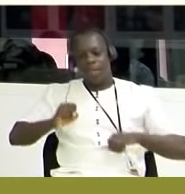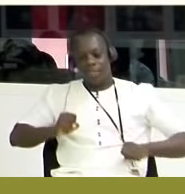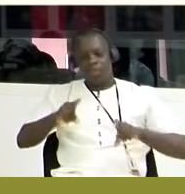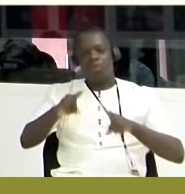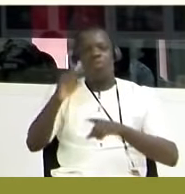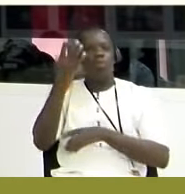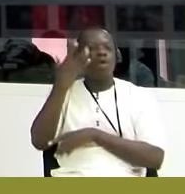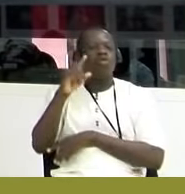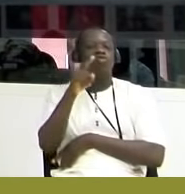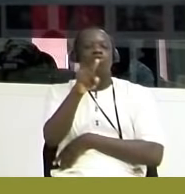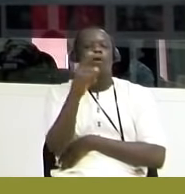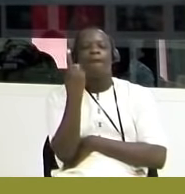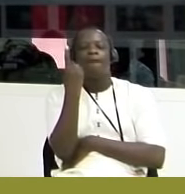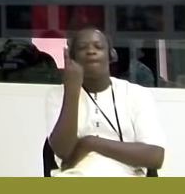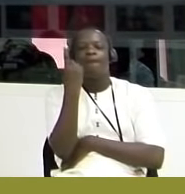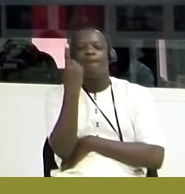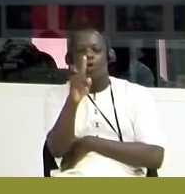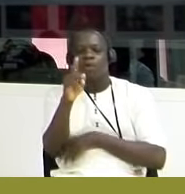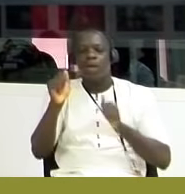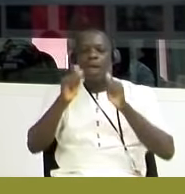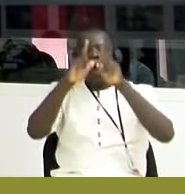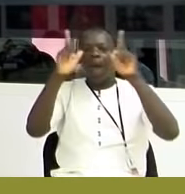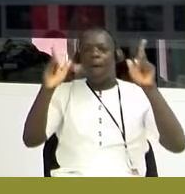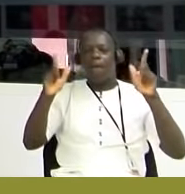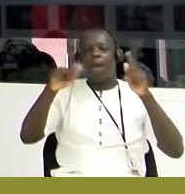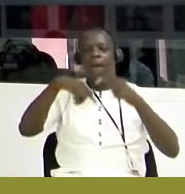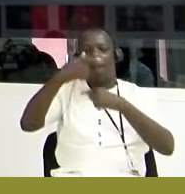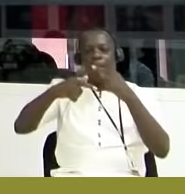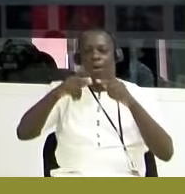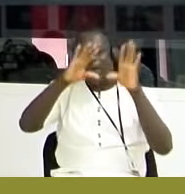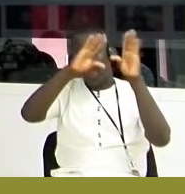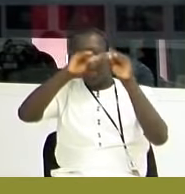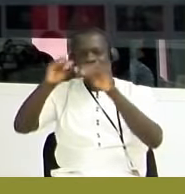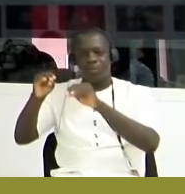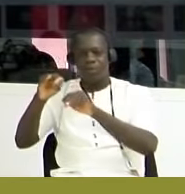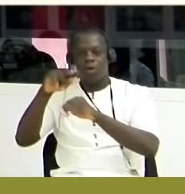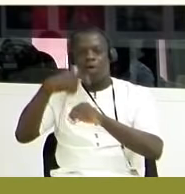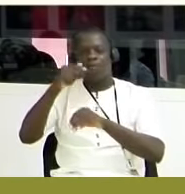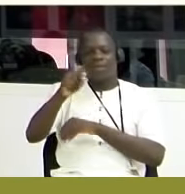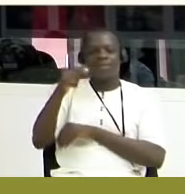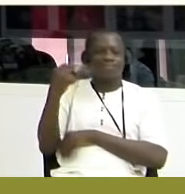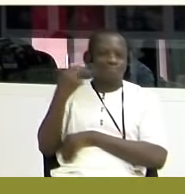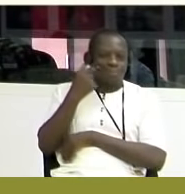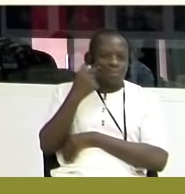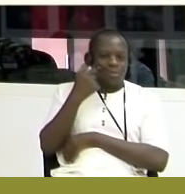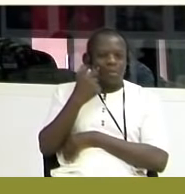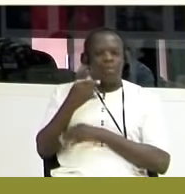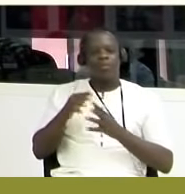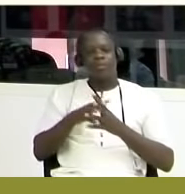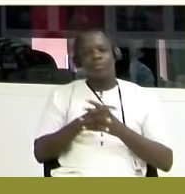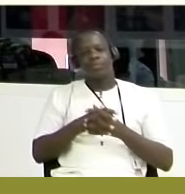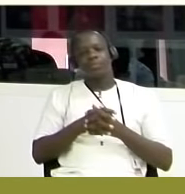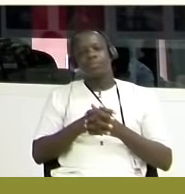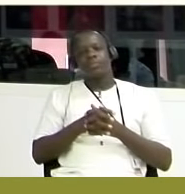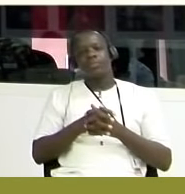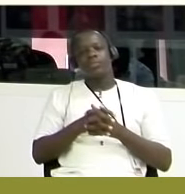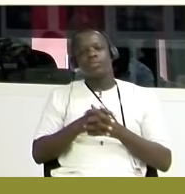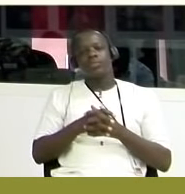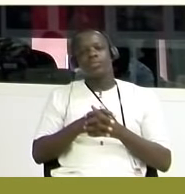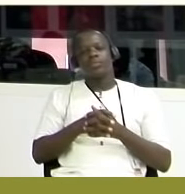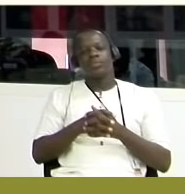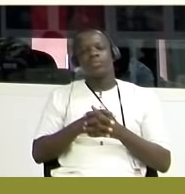the events of that day? No, that very day, I did not receive any information. I left my house